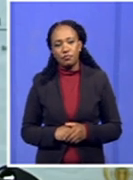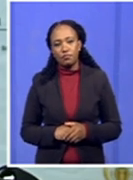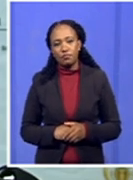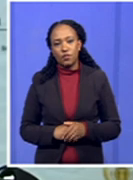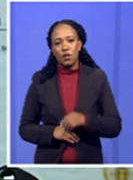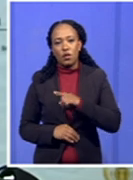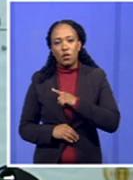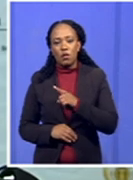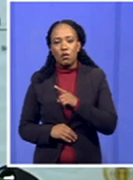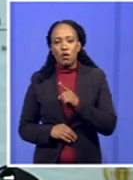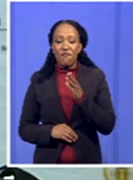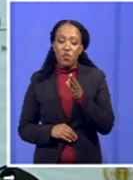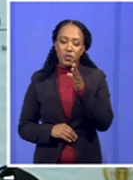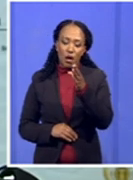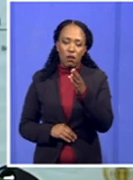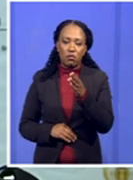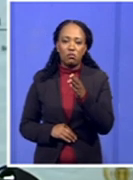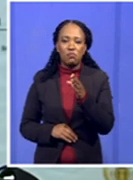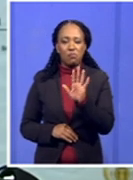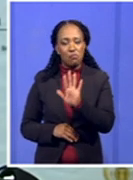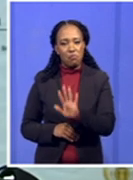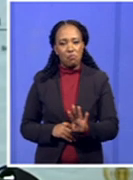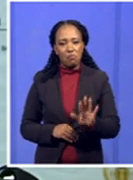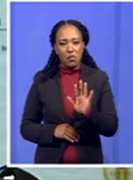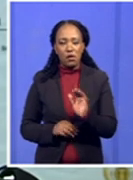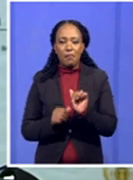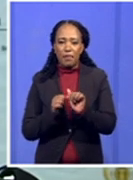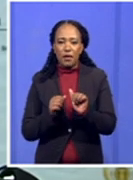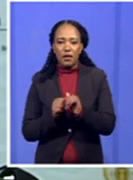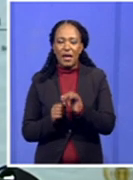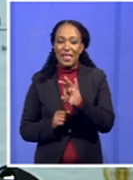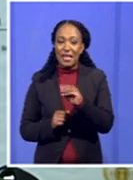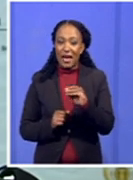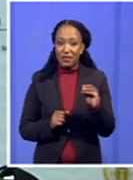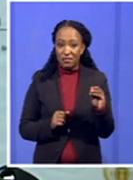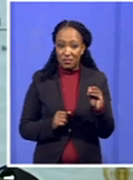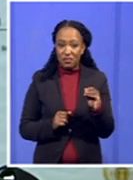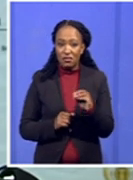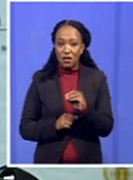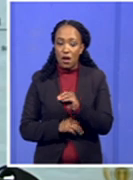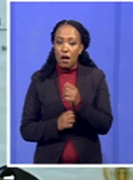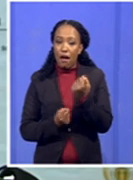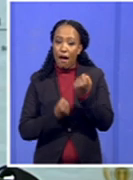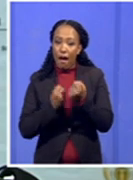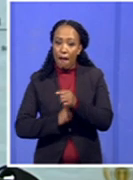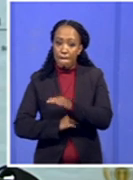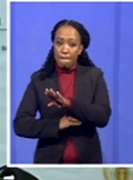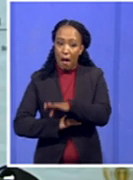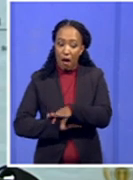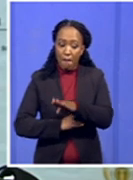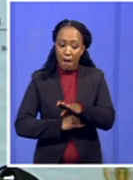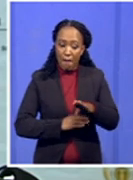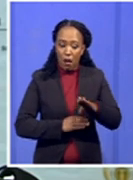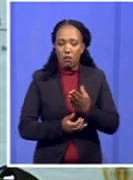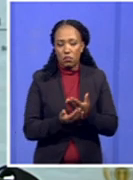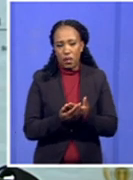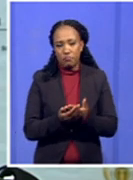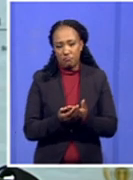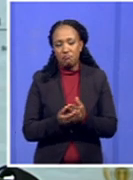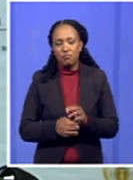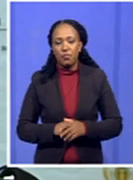very distant future, at least a minimum of 300 parking bays can be also be made available with